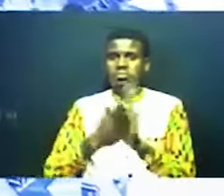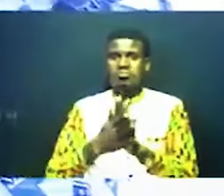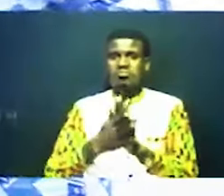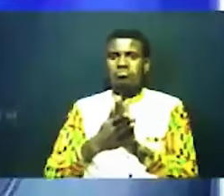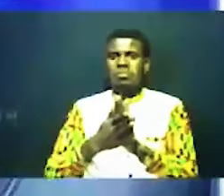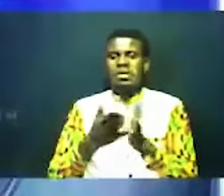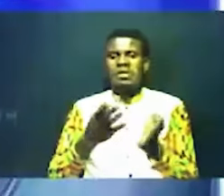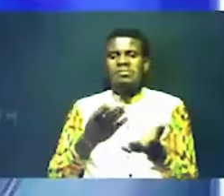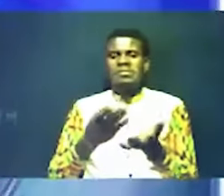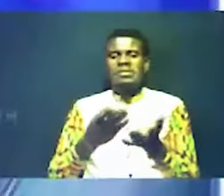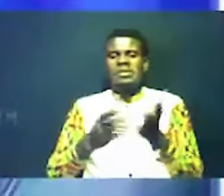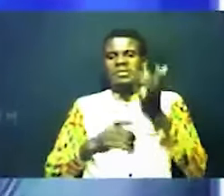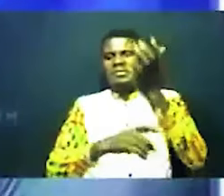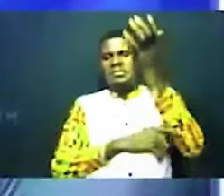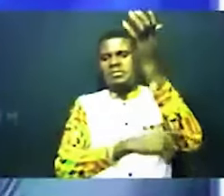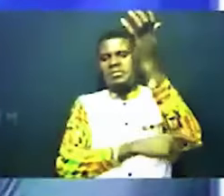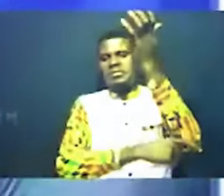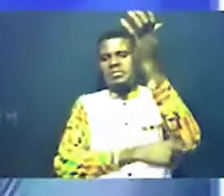False testimony,